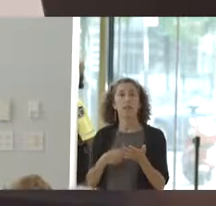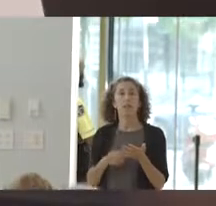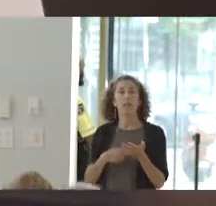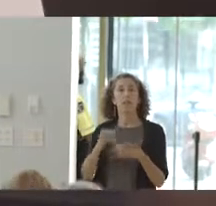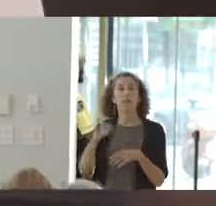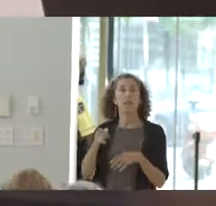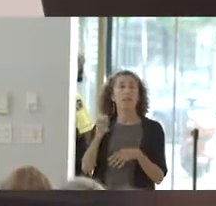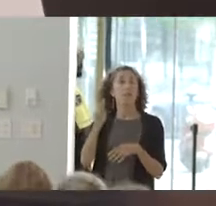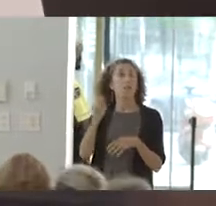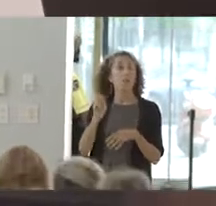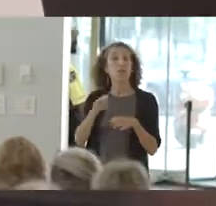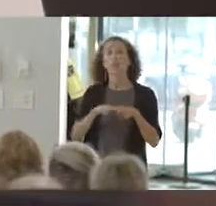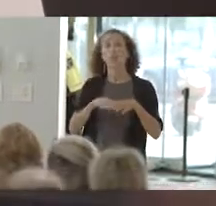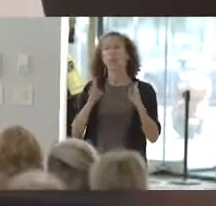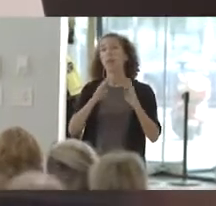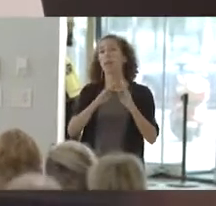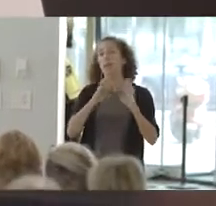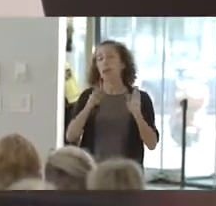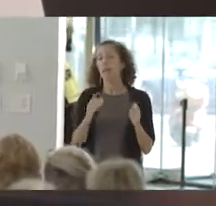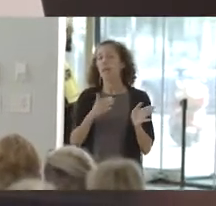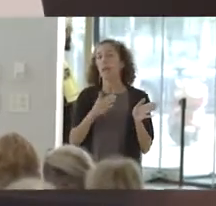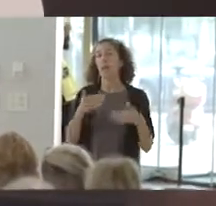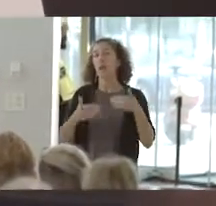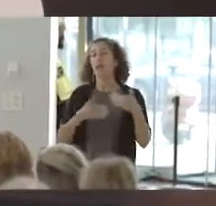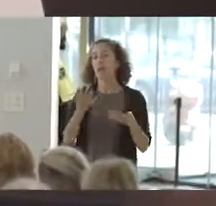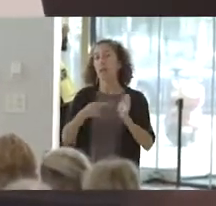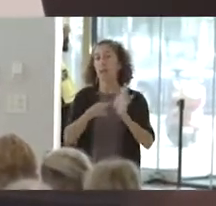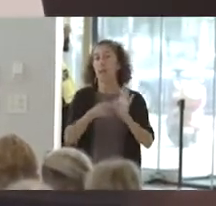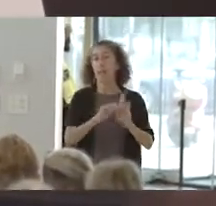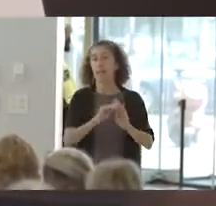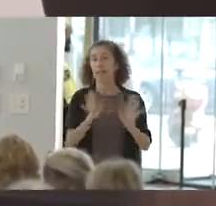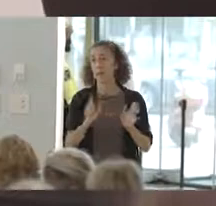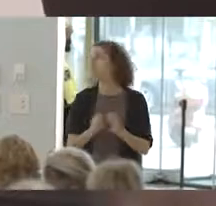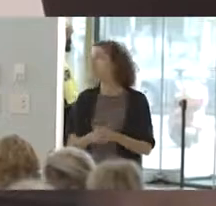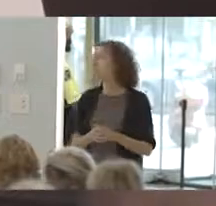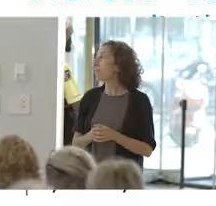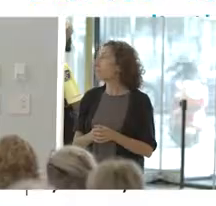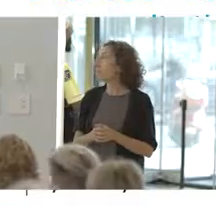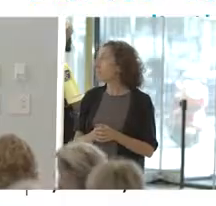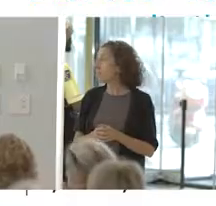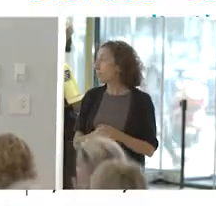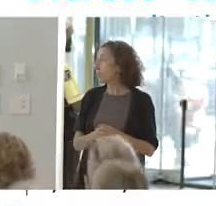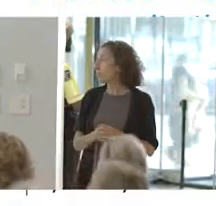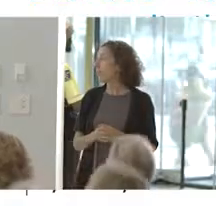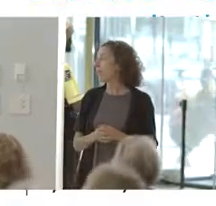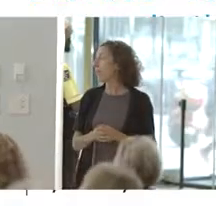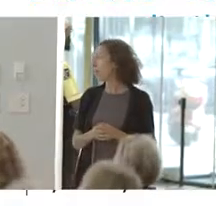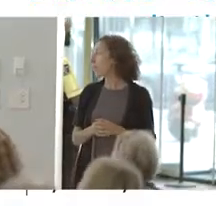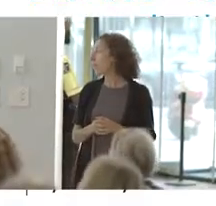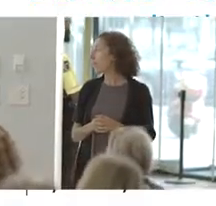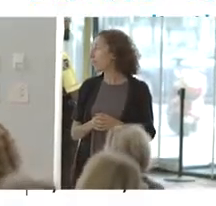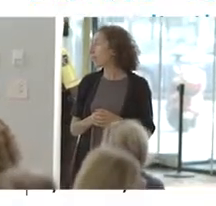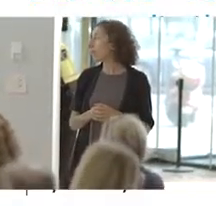we've arrived with this fantastic team. So very quickly, hit this before, but since we started last